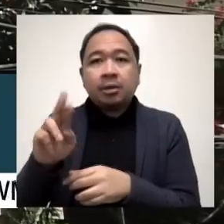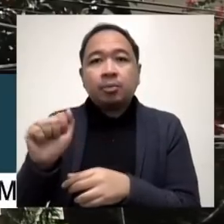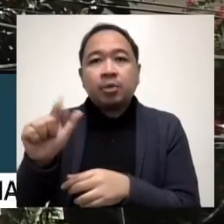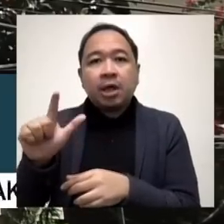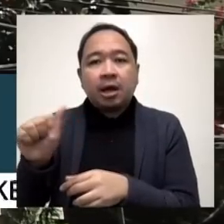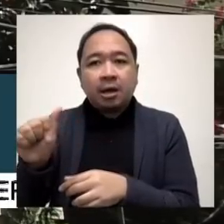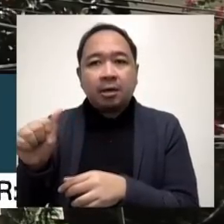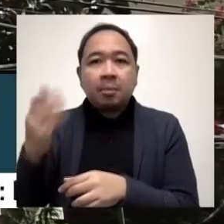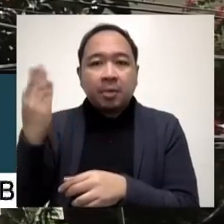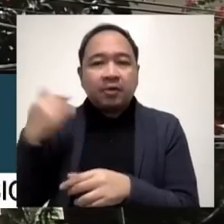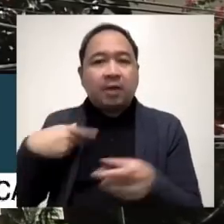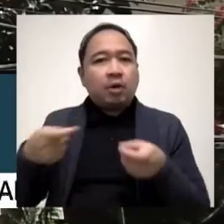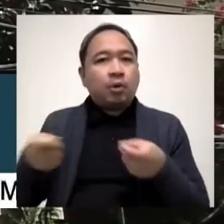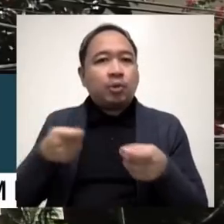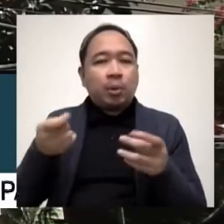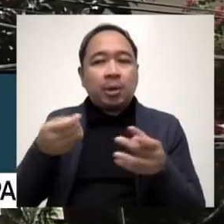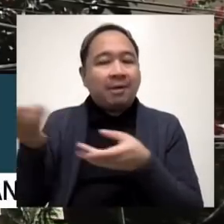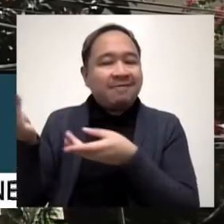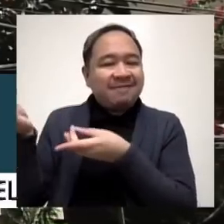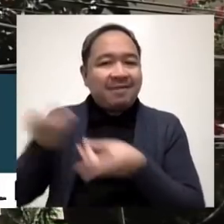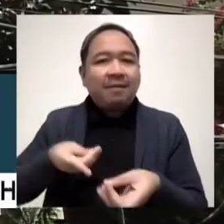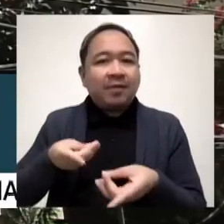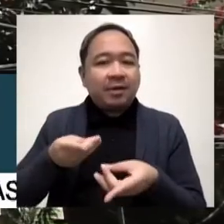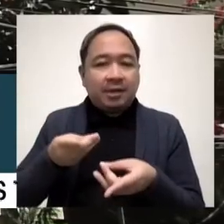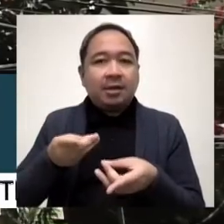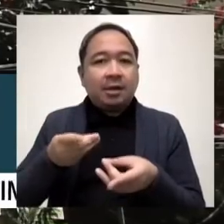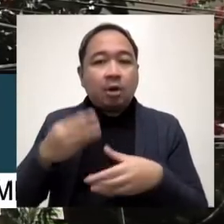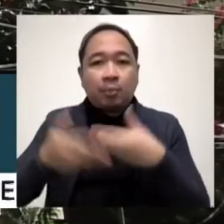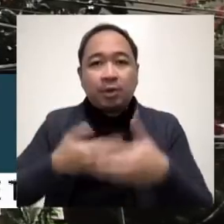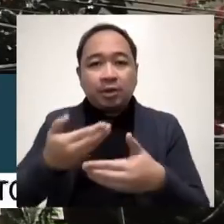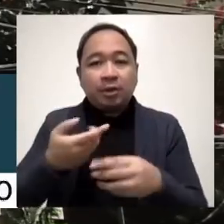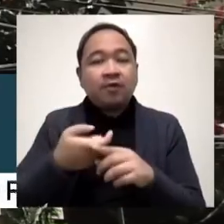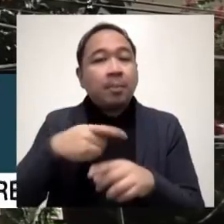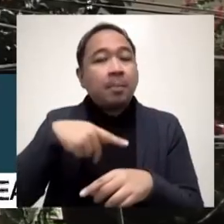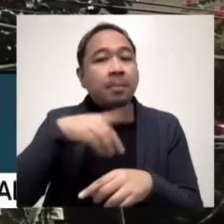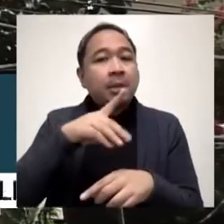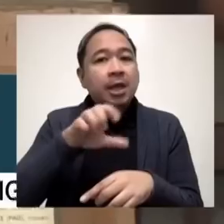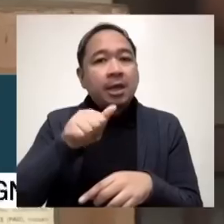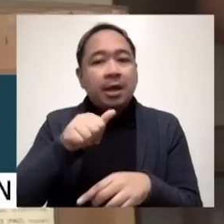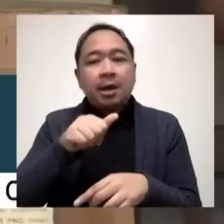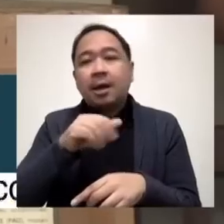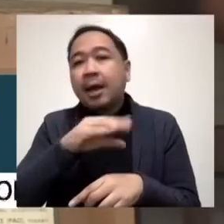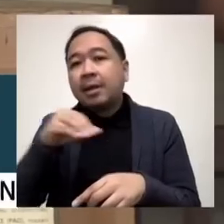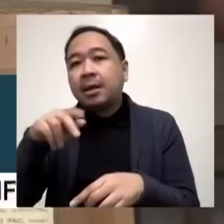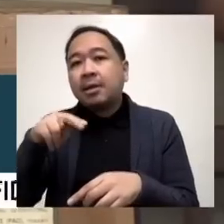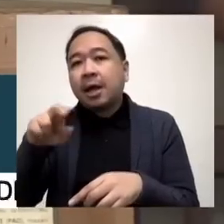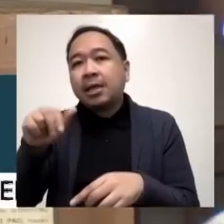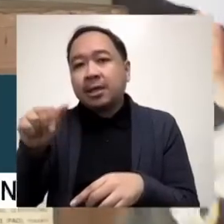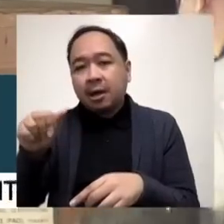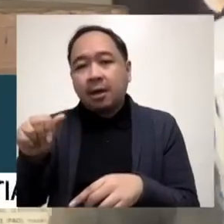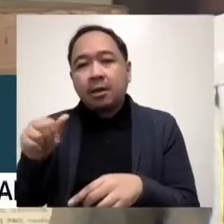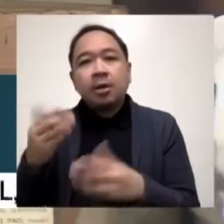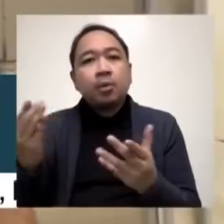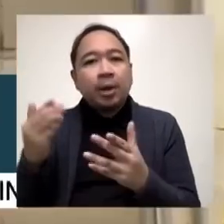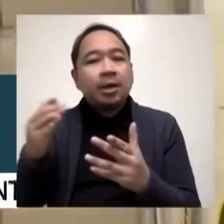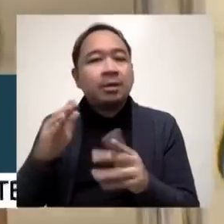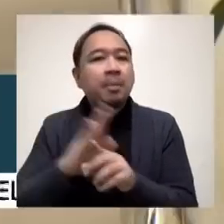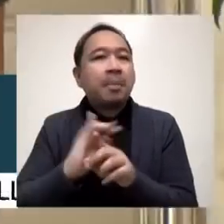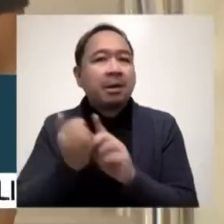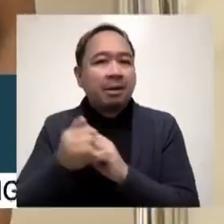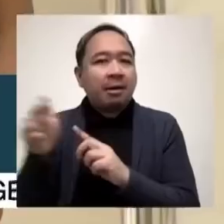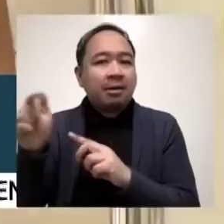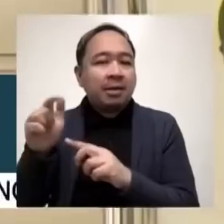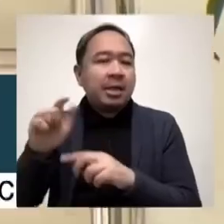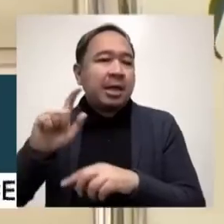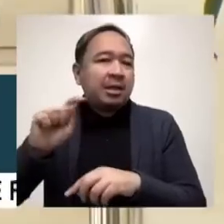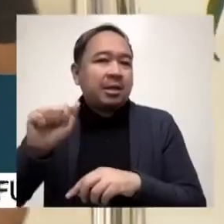controlled delivery operation by PIDEA and NAIA Interagency Drug Interdiction Task Group in Barangay Talon 2, Las Piñas on